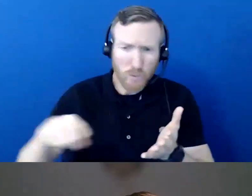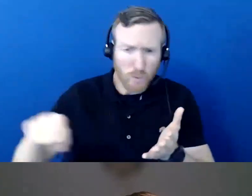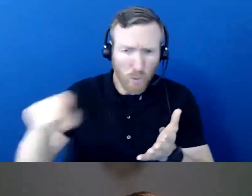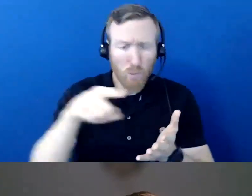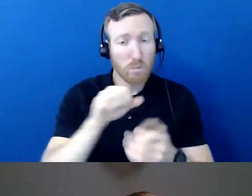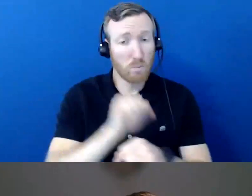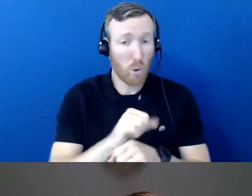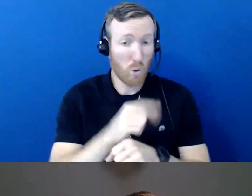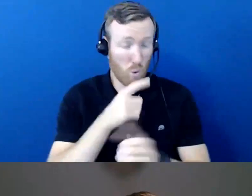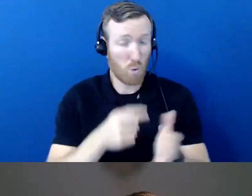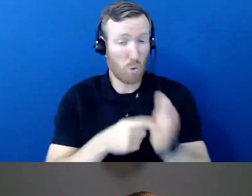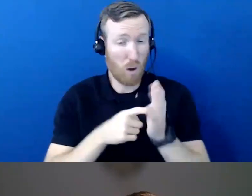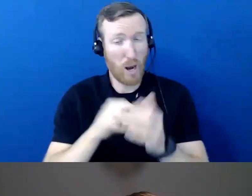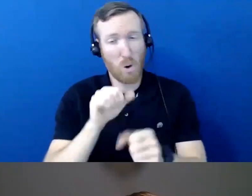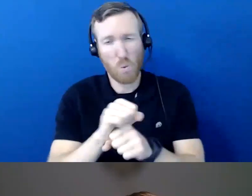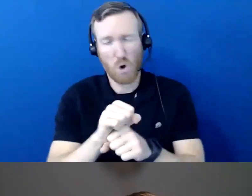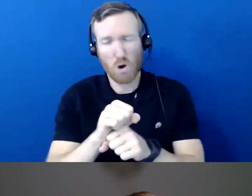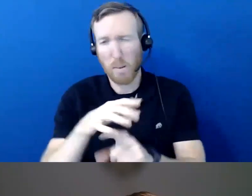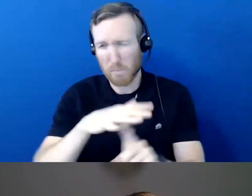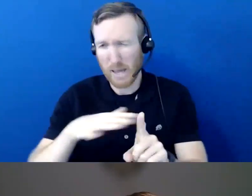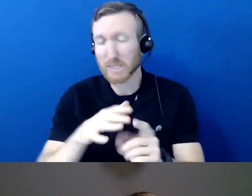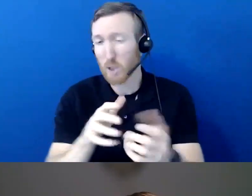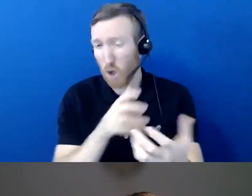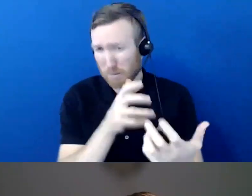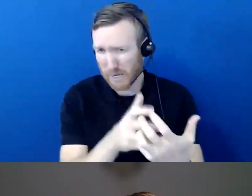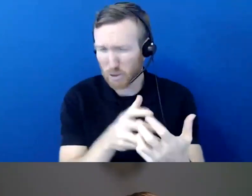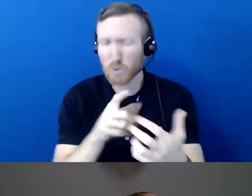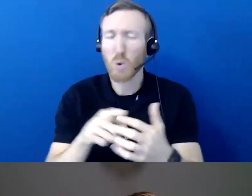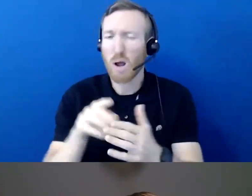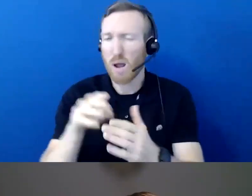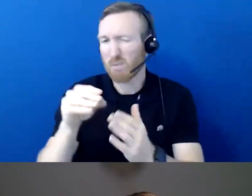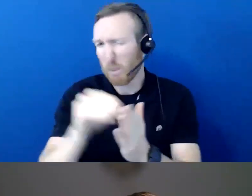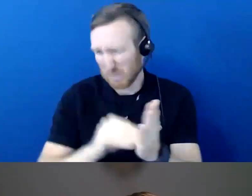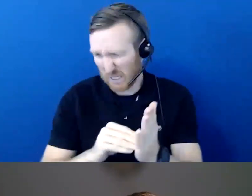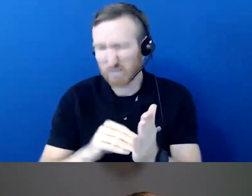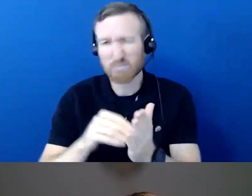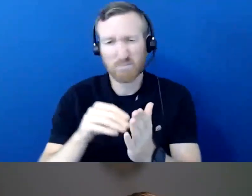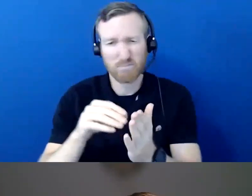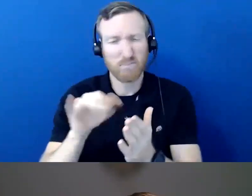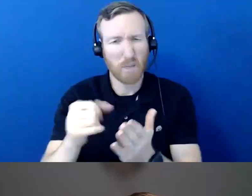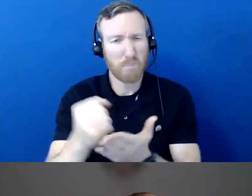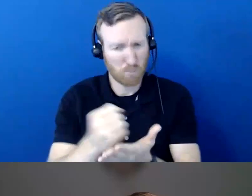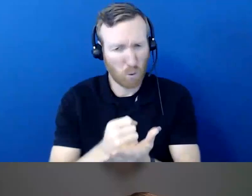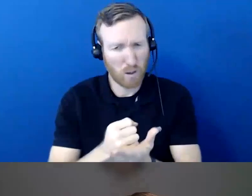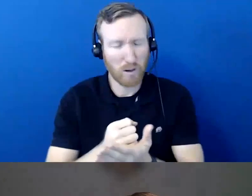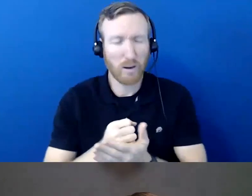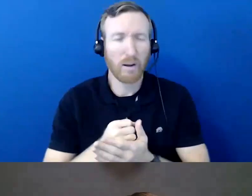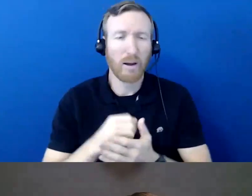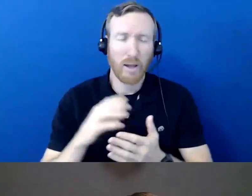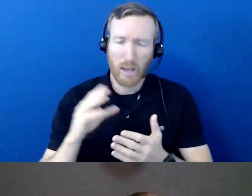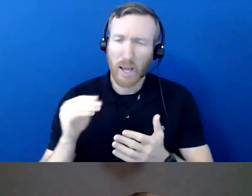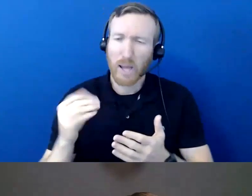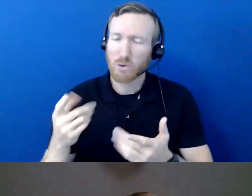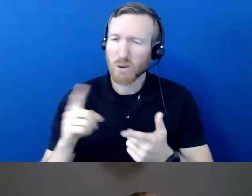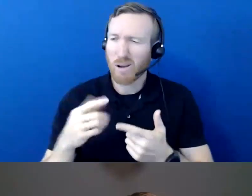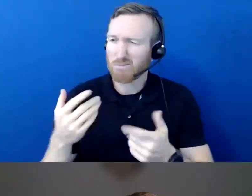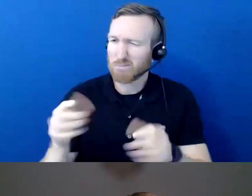requires workplace accommodations to complete the passport and to have, most importantly, to have the